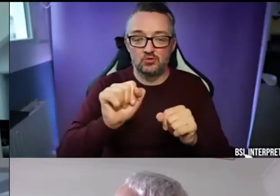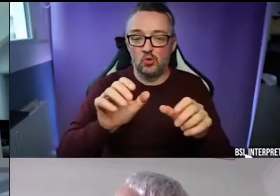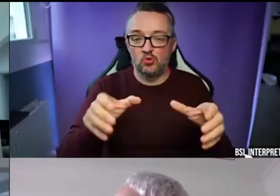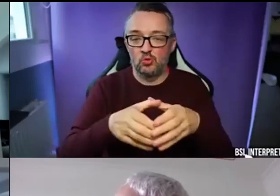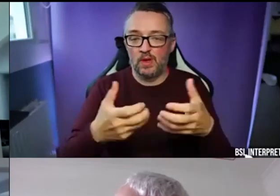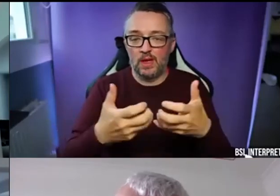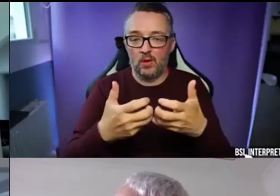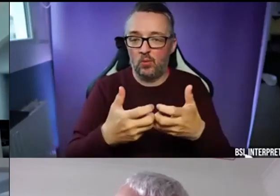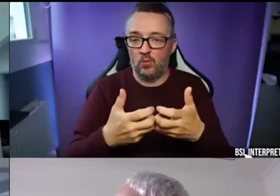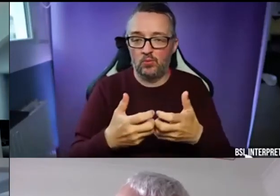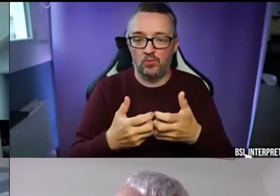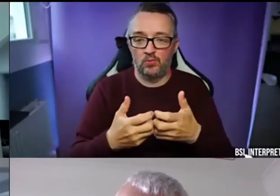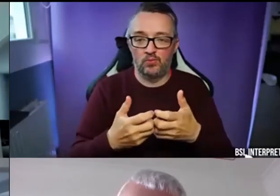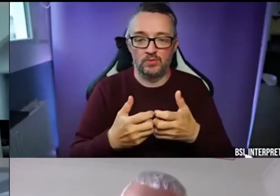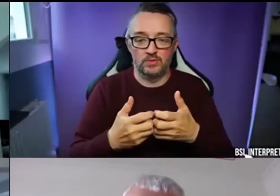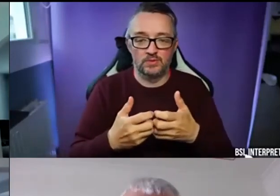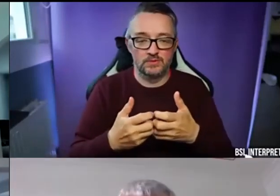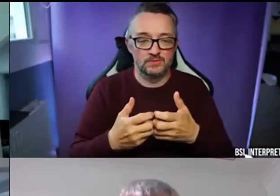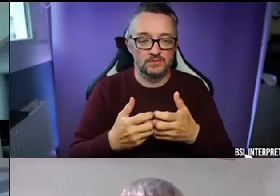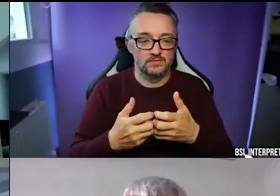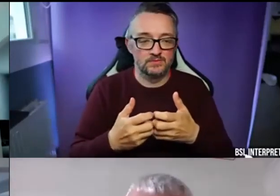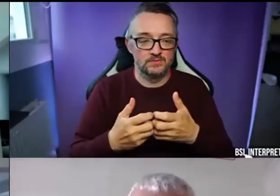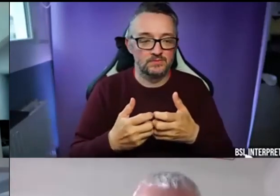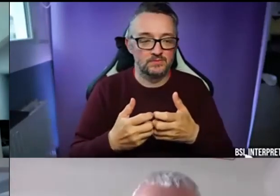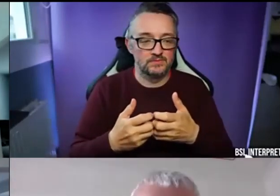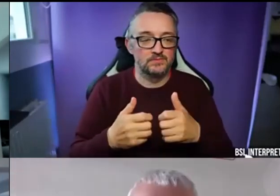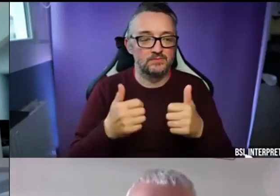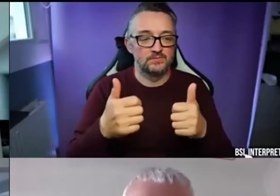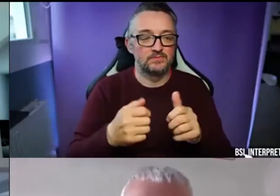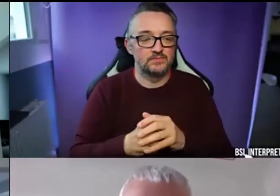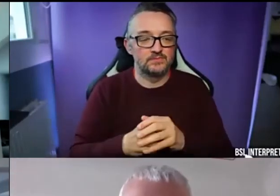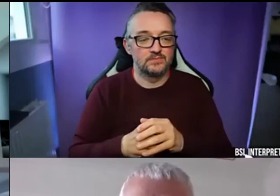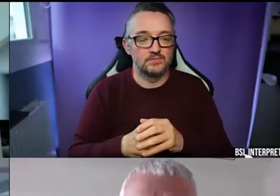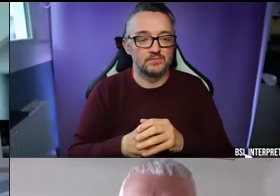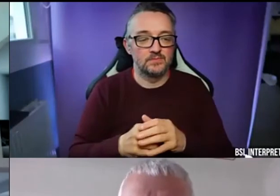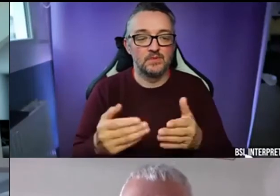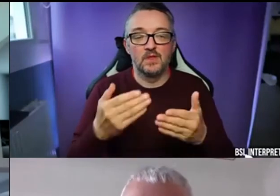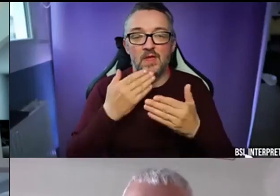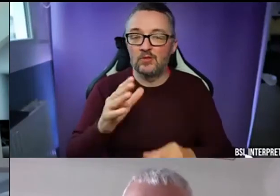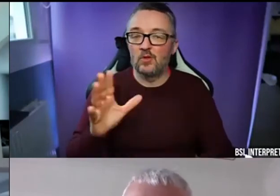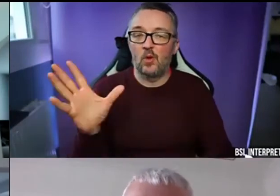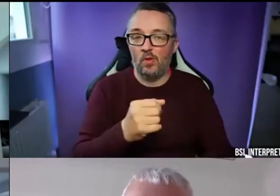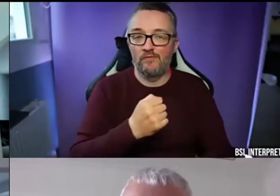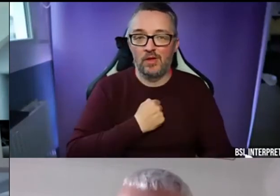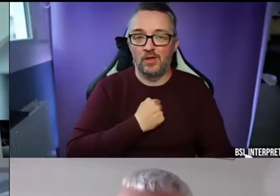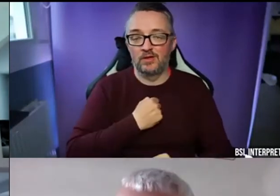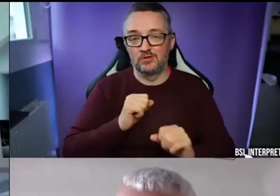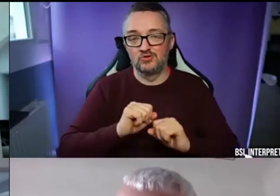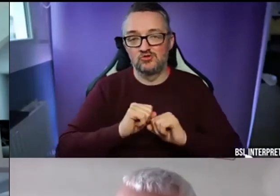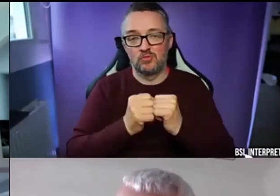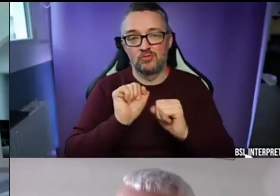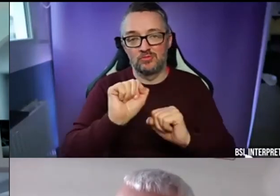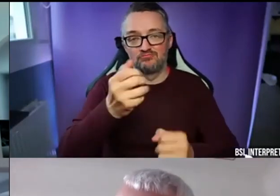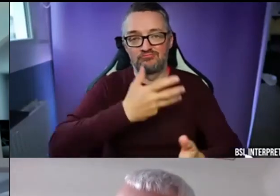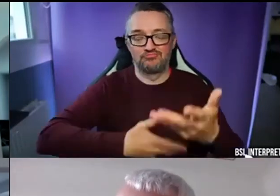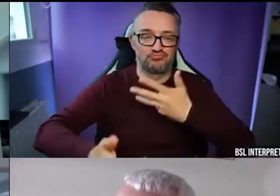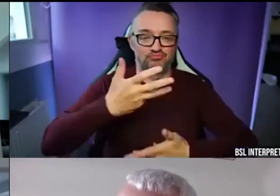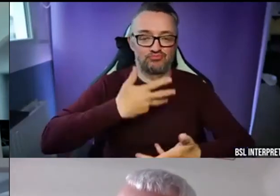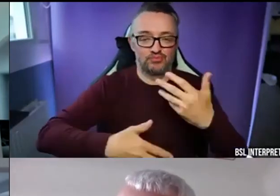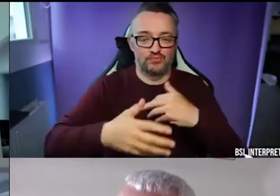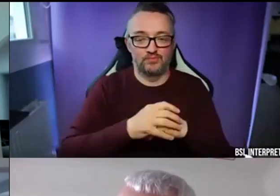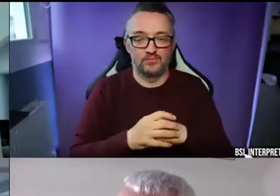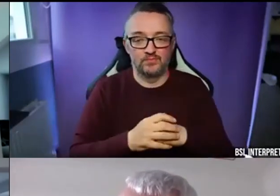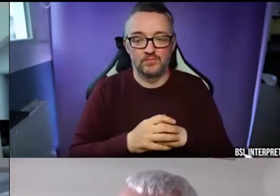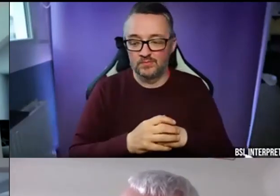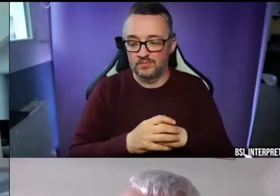couple of points, if that's okay. Yeah, no worries. Thanks, Emma. And thanks everyone in my group for their contributions. A